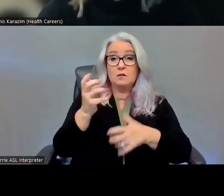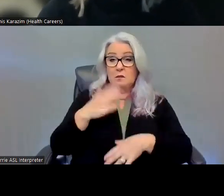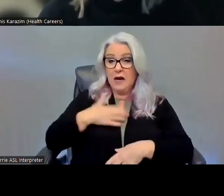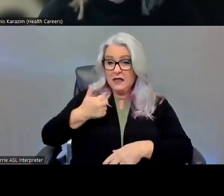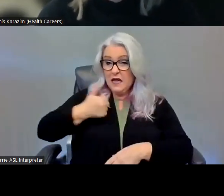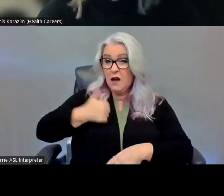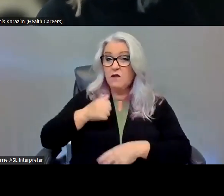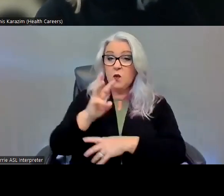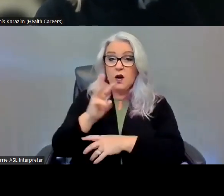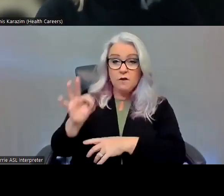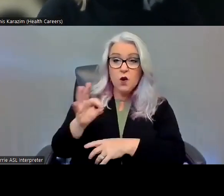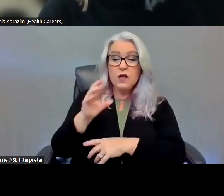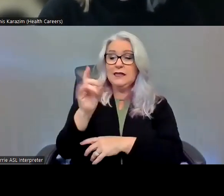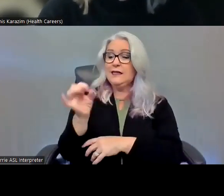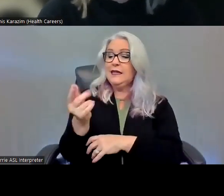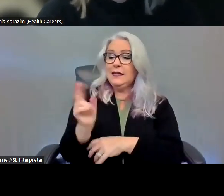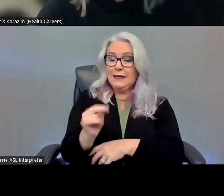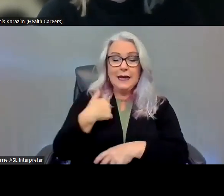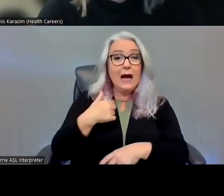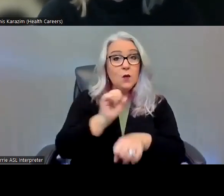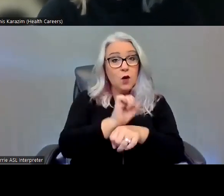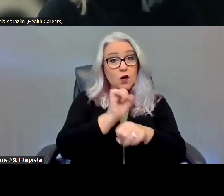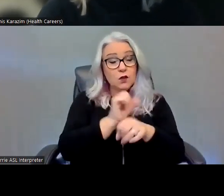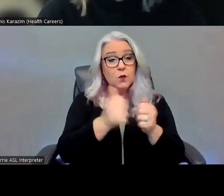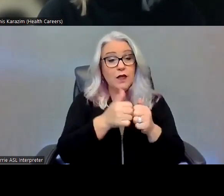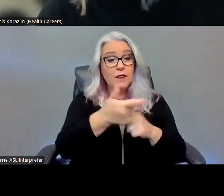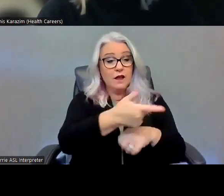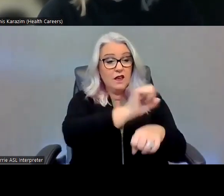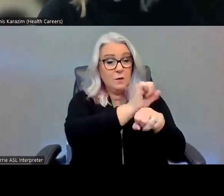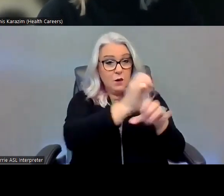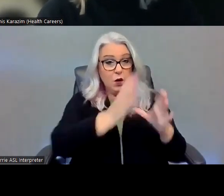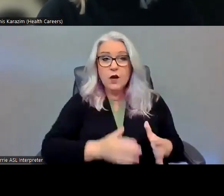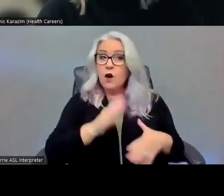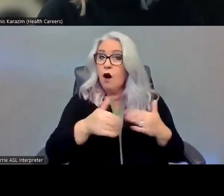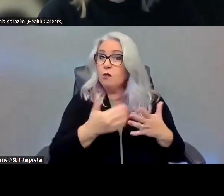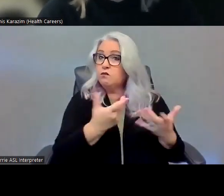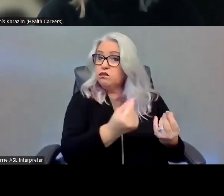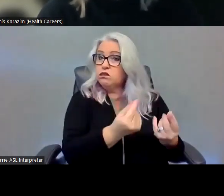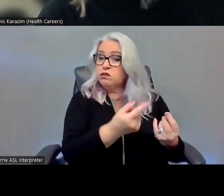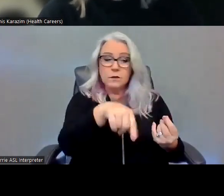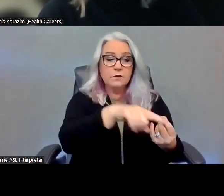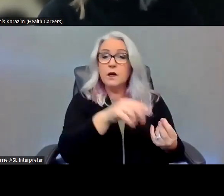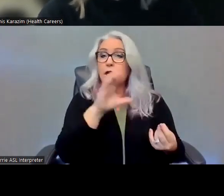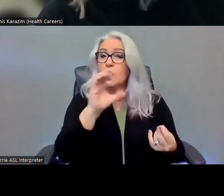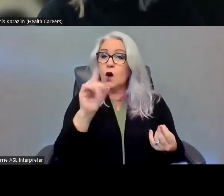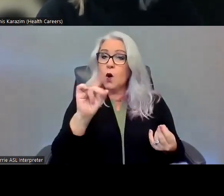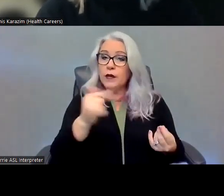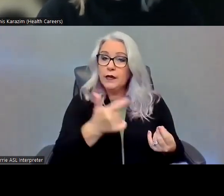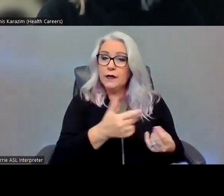with an employer, and what the employer did was coding and billing for many Michigan